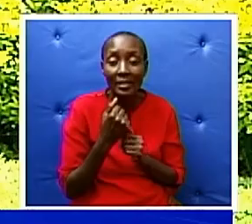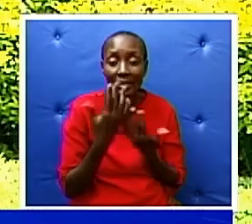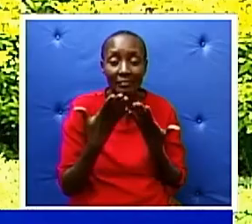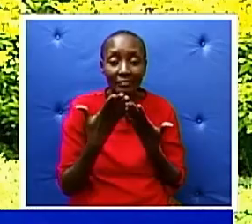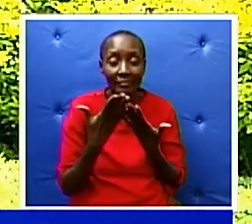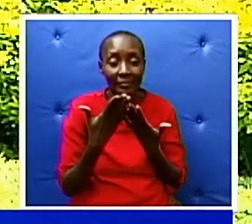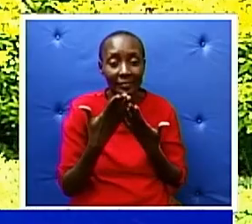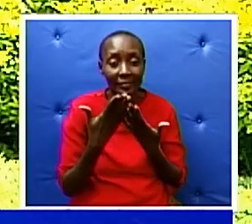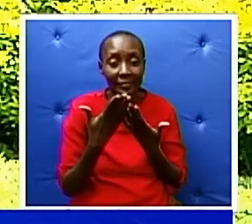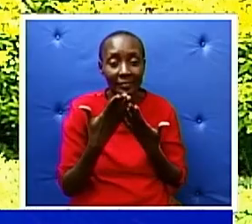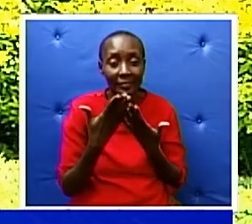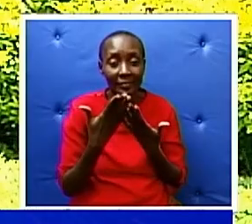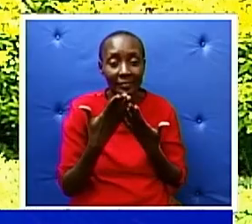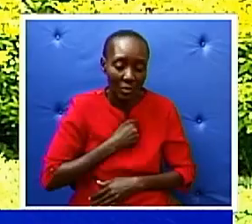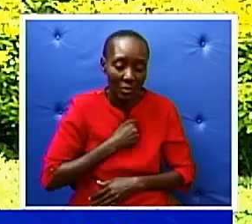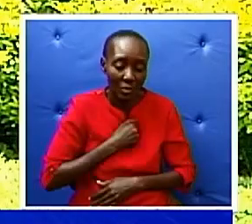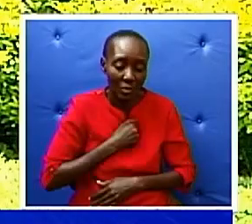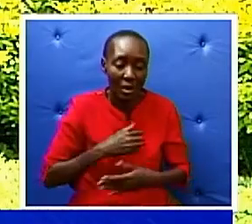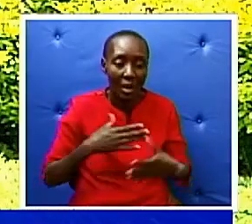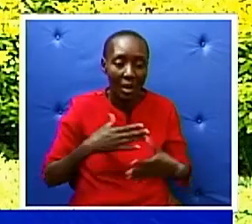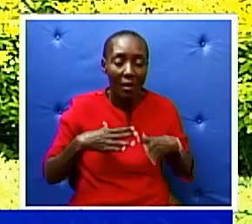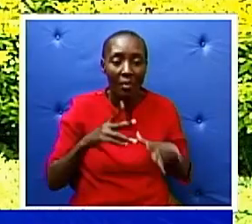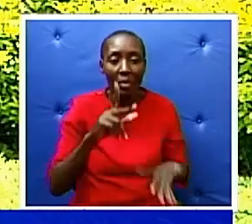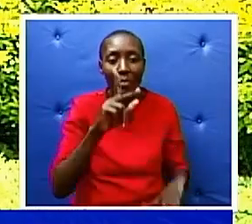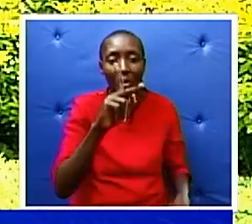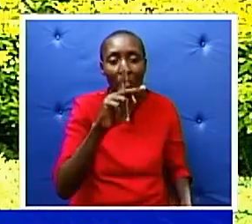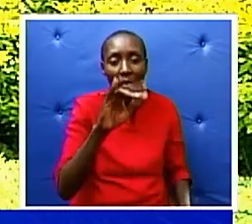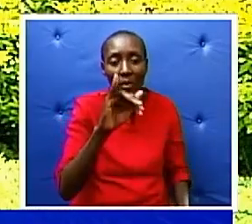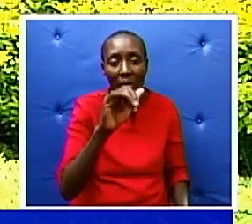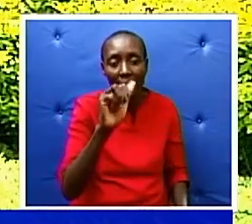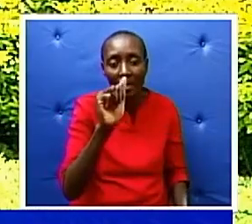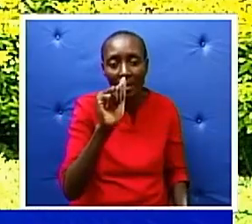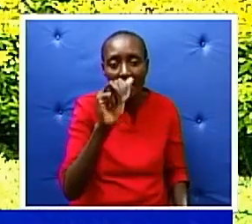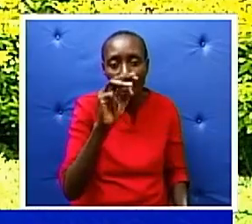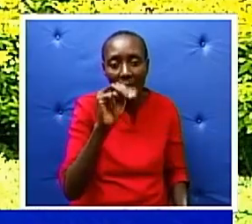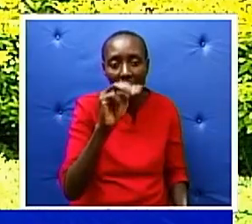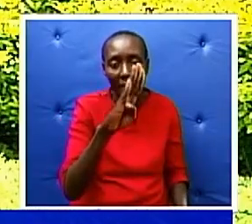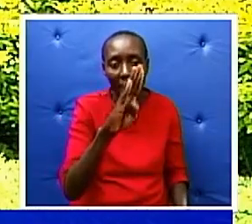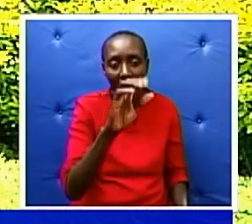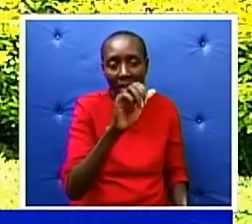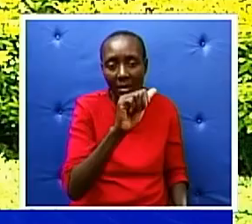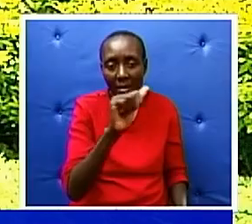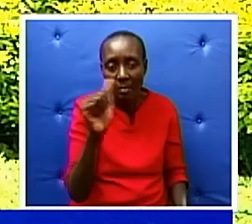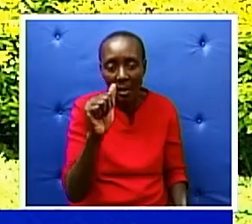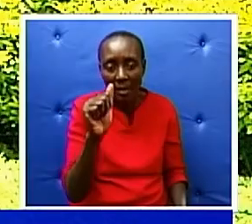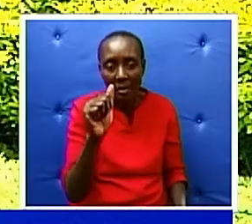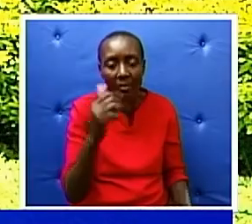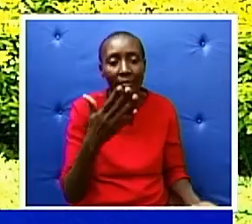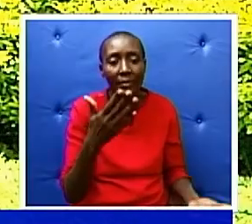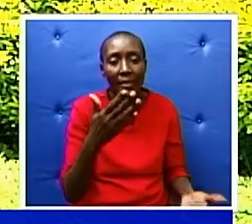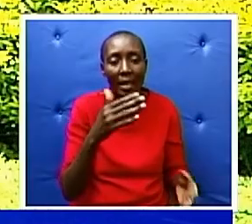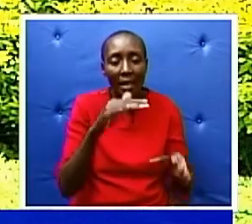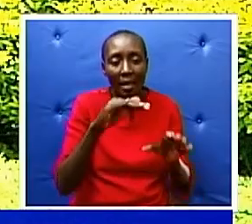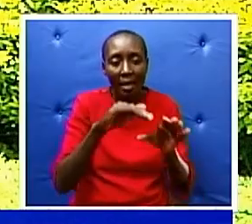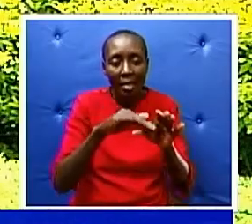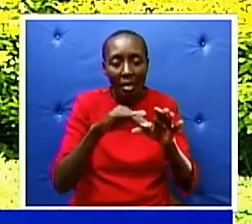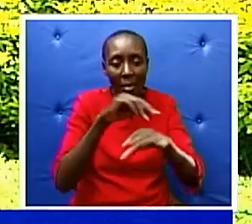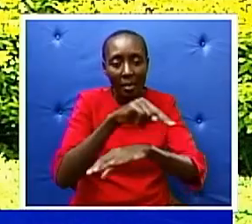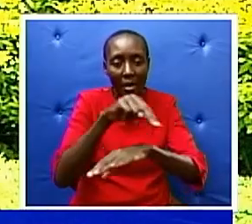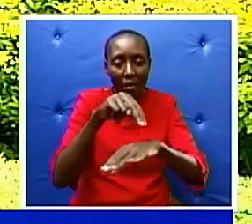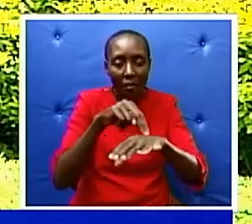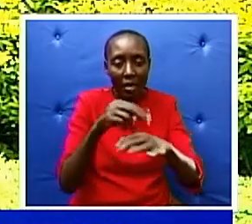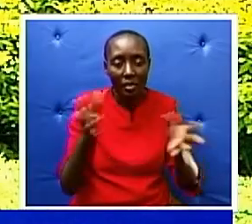my condolences to the people of Kiambu. This week they lost their member of the National Assembly, Honorable